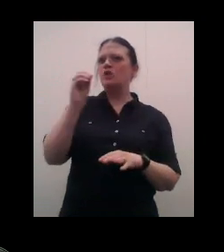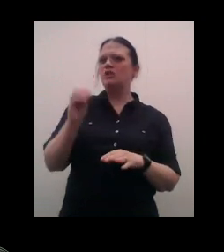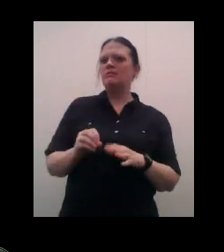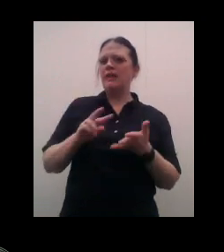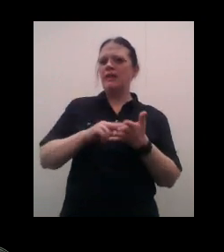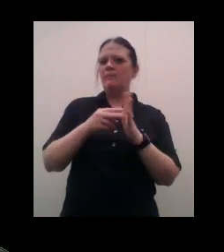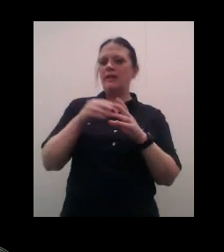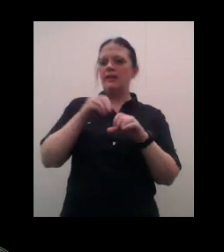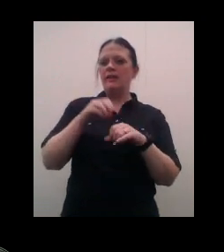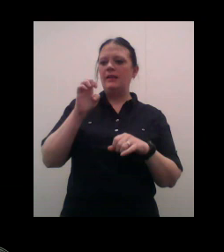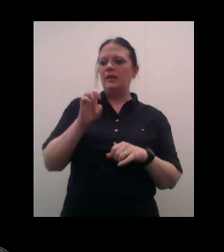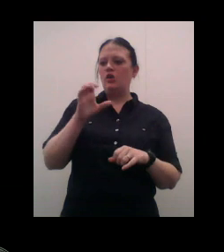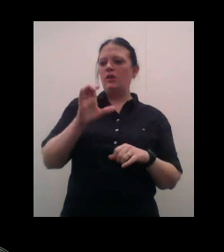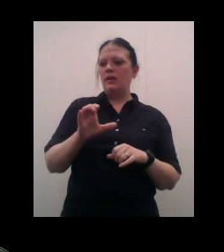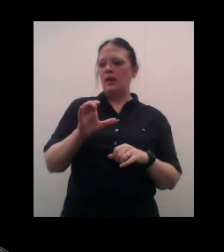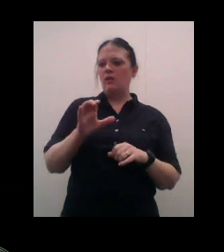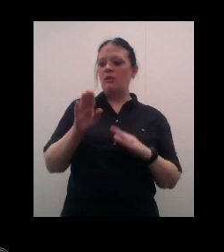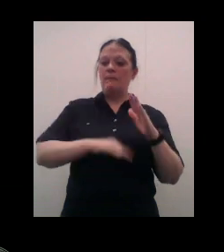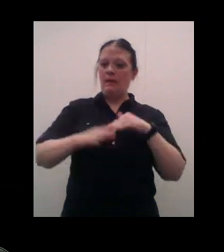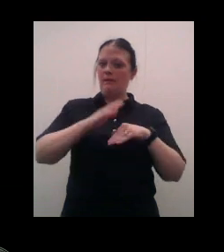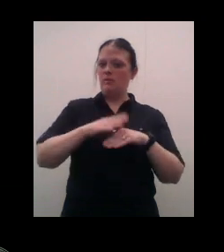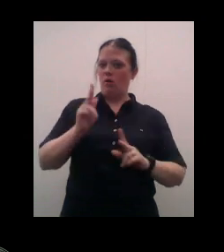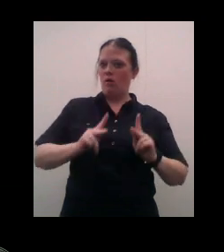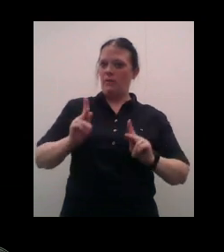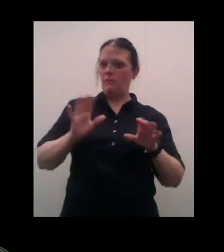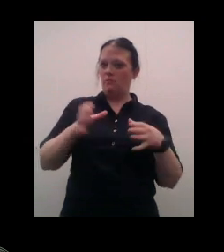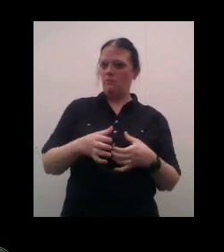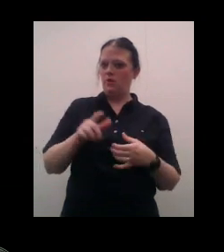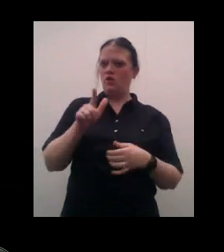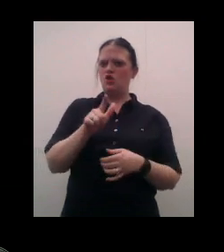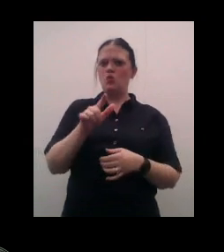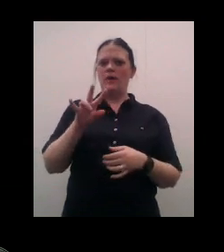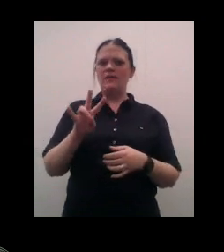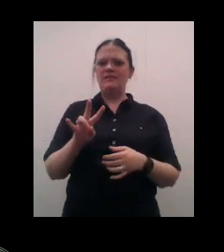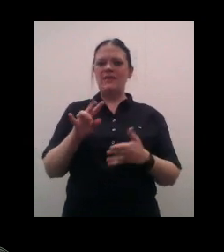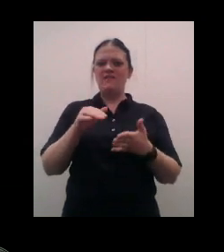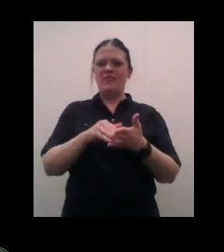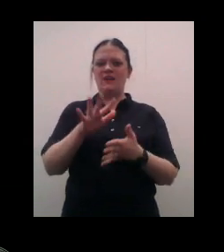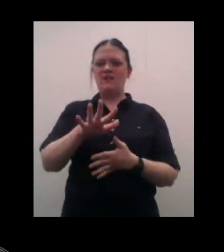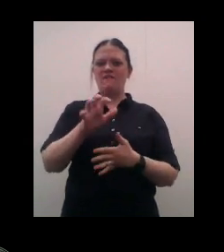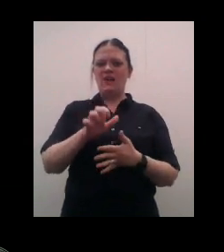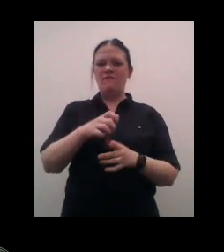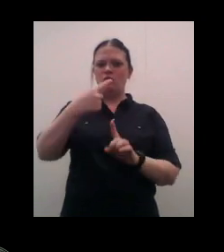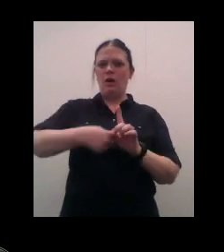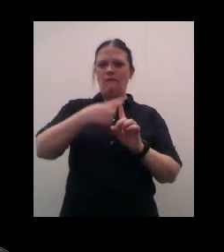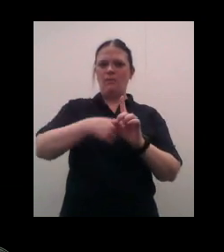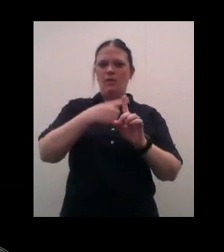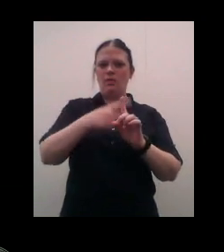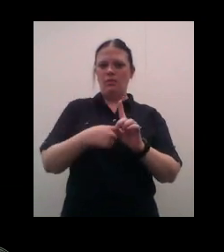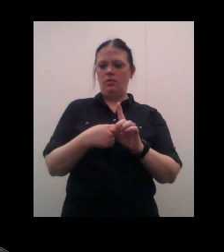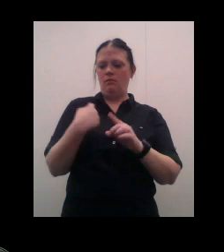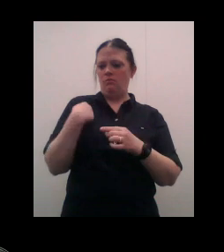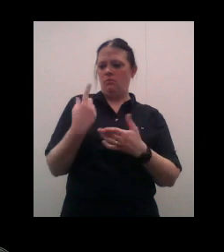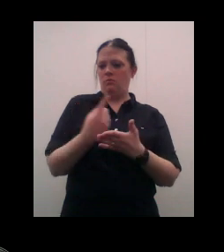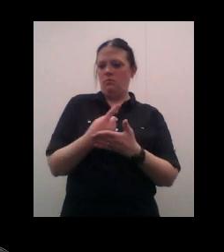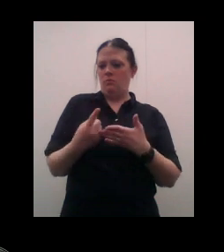Erie County, we'd have to do about, based on our population, 27,500 a month. In the last week, there have